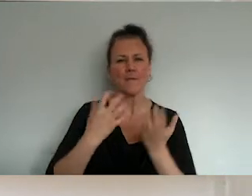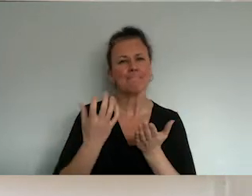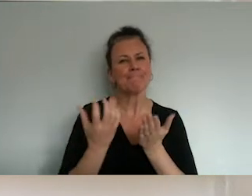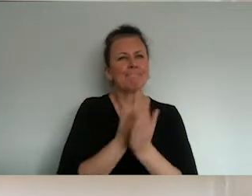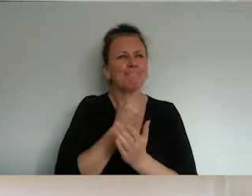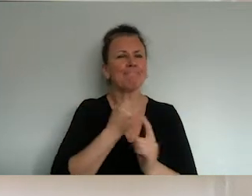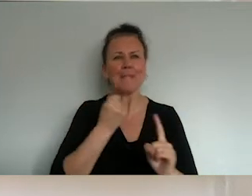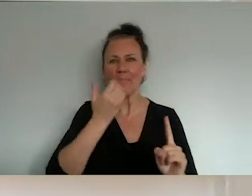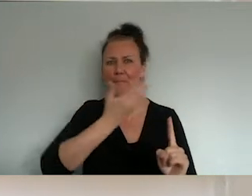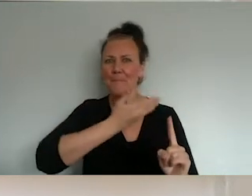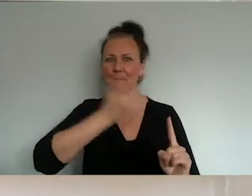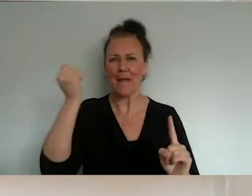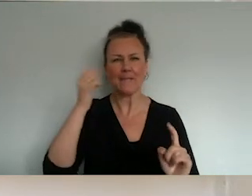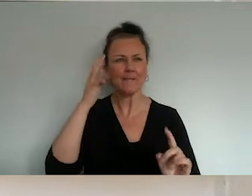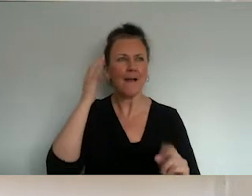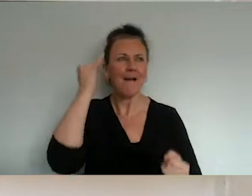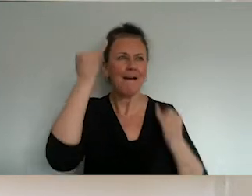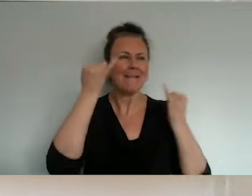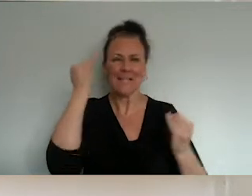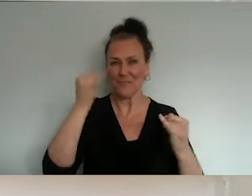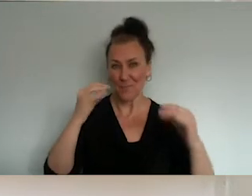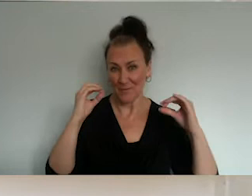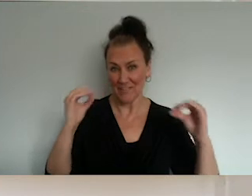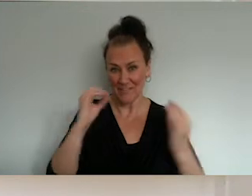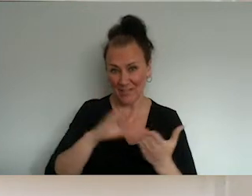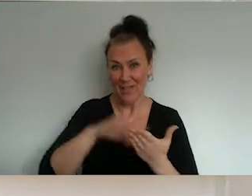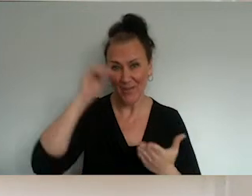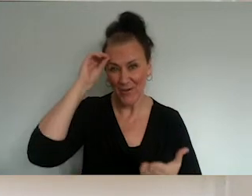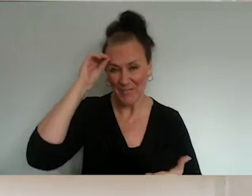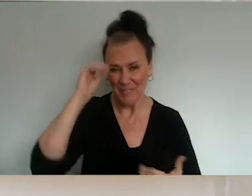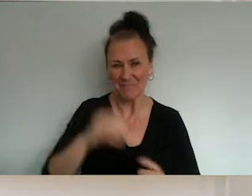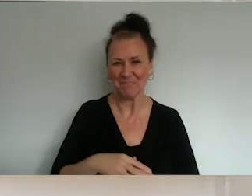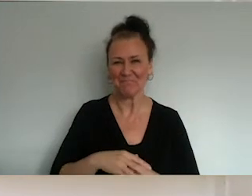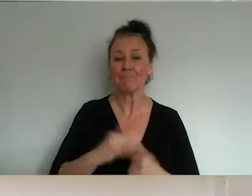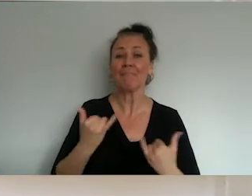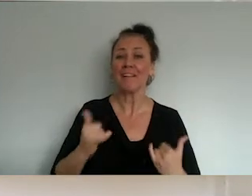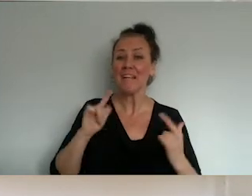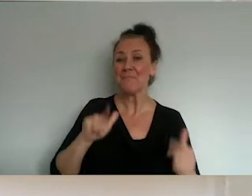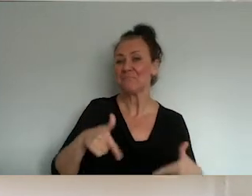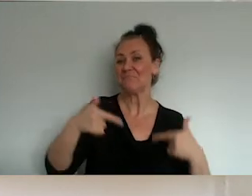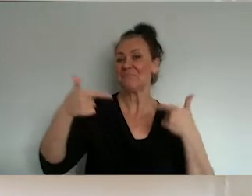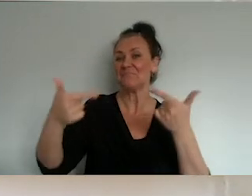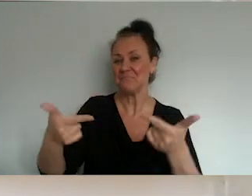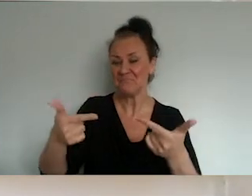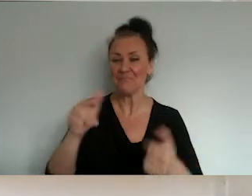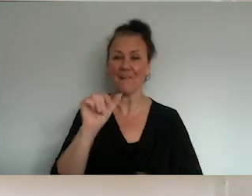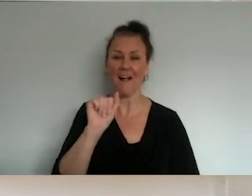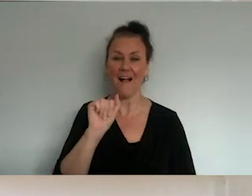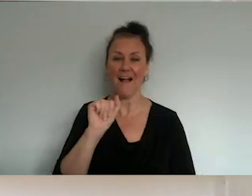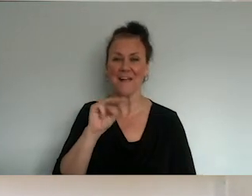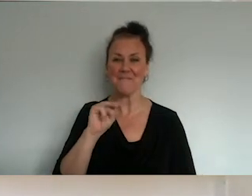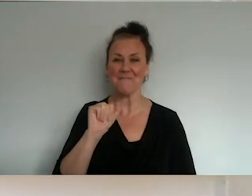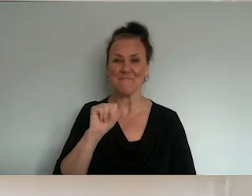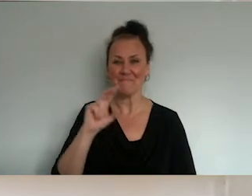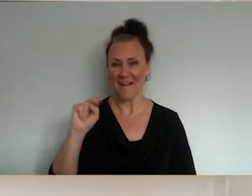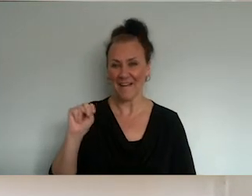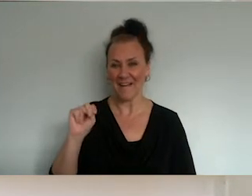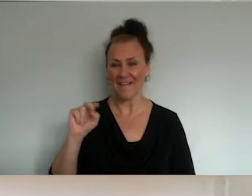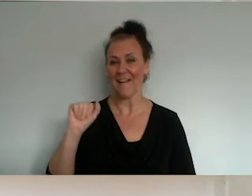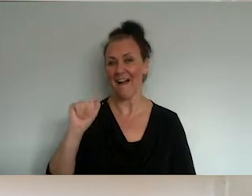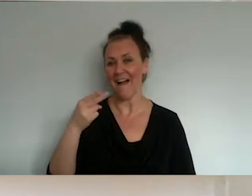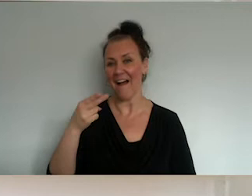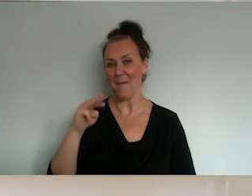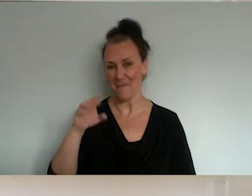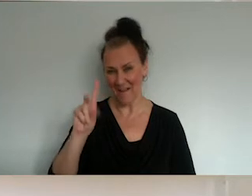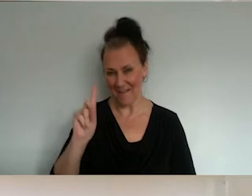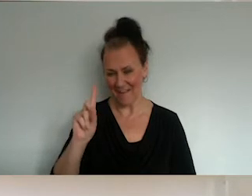STEM workforce that taps the full range of talents and perspectives. And now, Aman Ahmad, who's